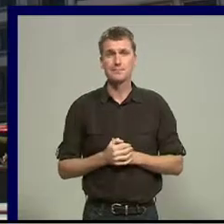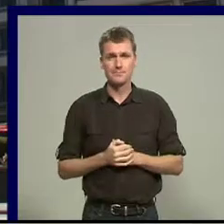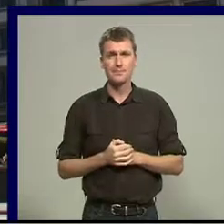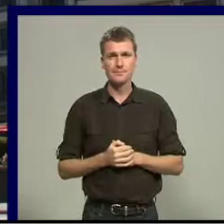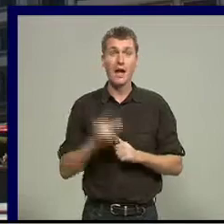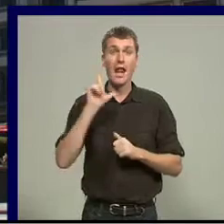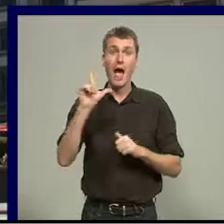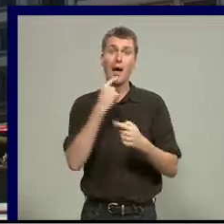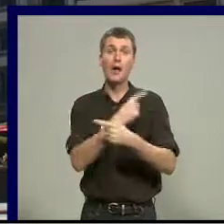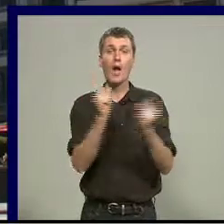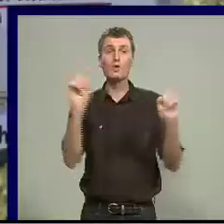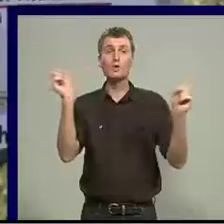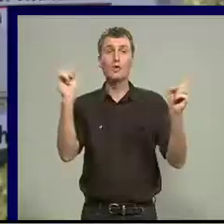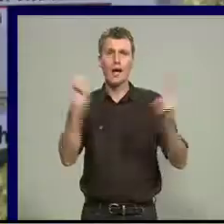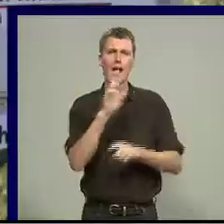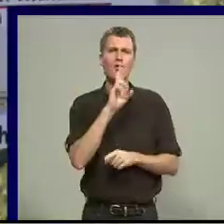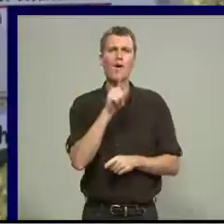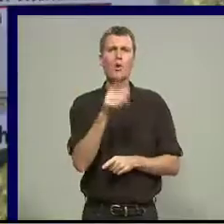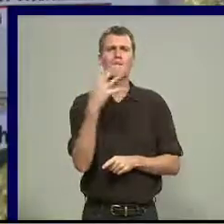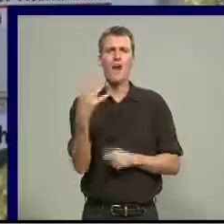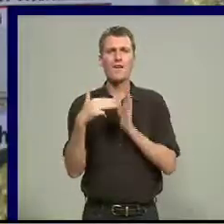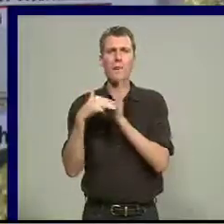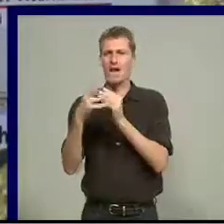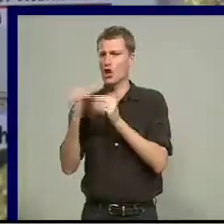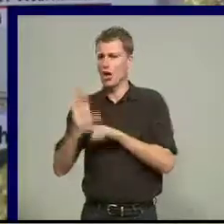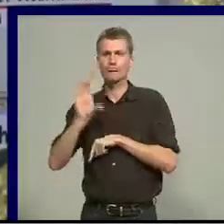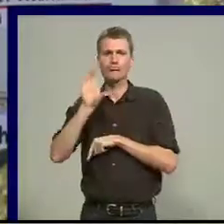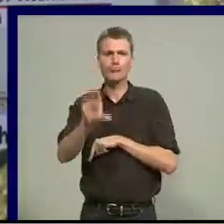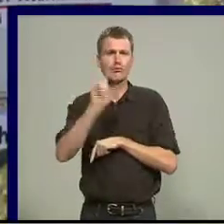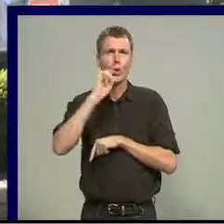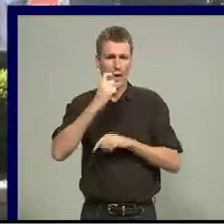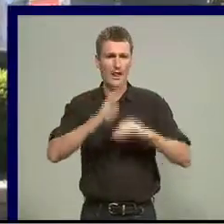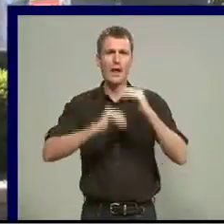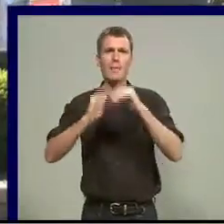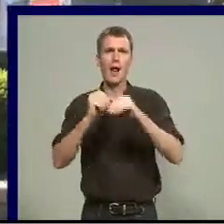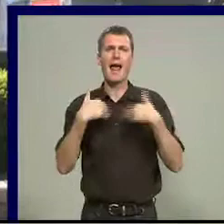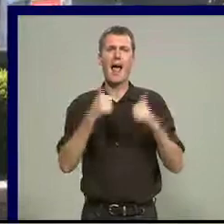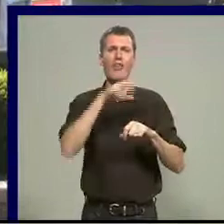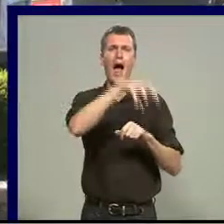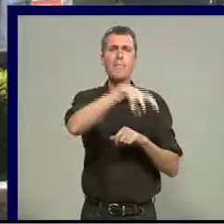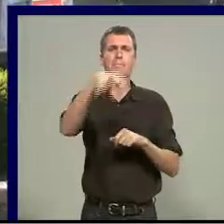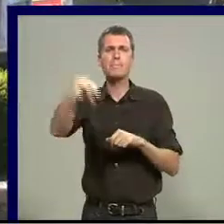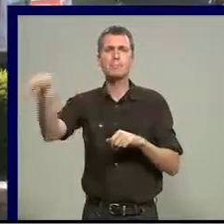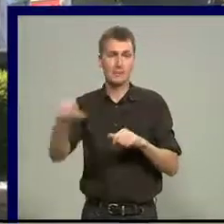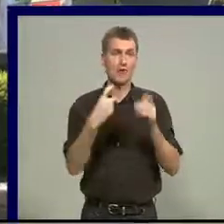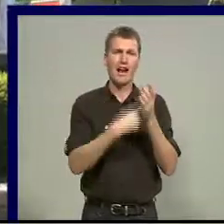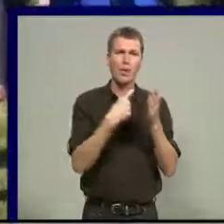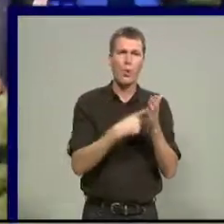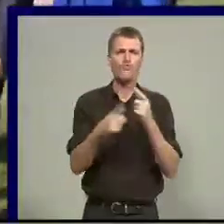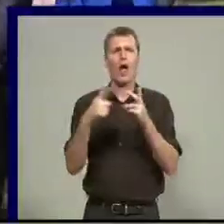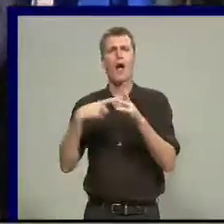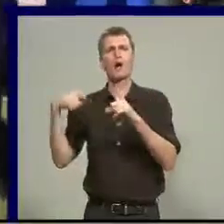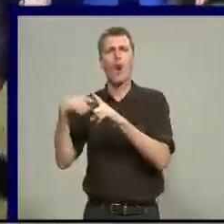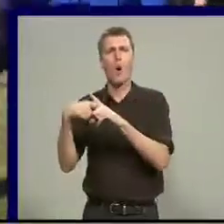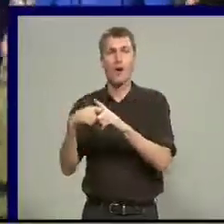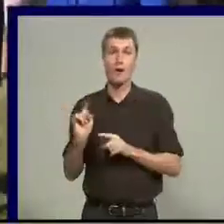announced today their $12.5 million commitment to building health hubs in Rangiora and Akaroa. Prime